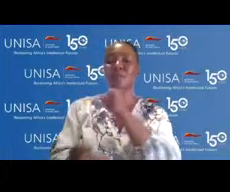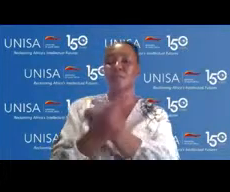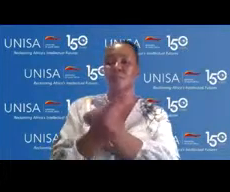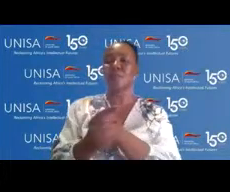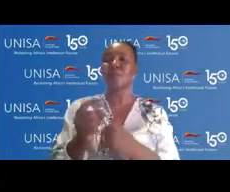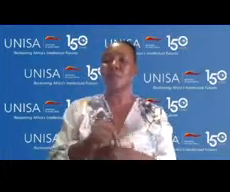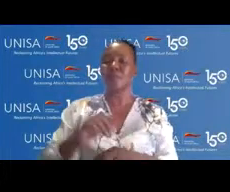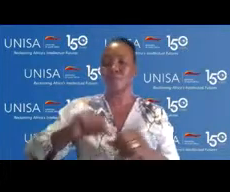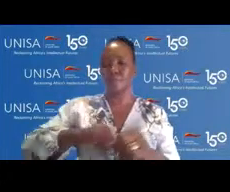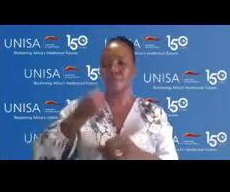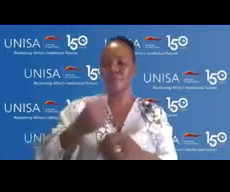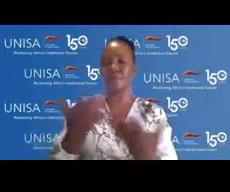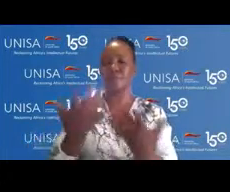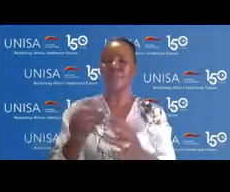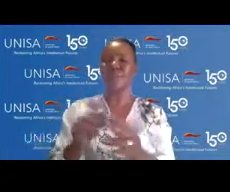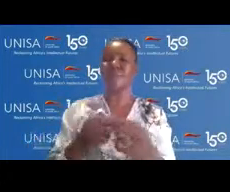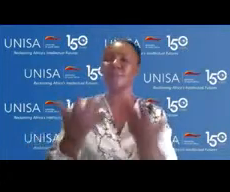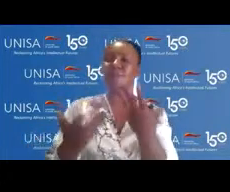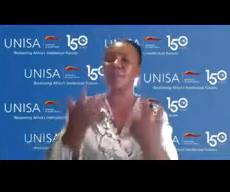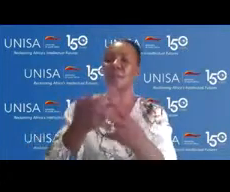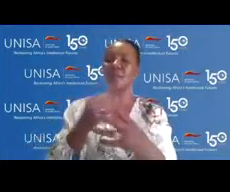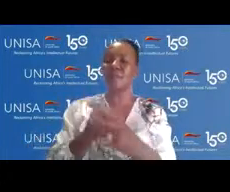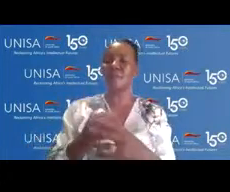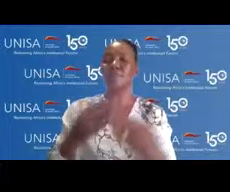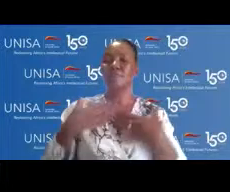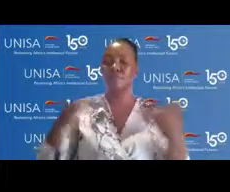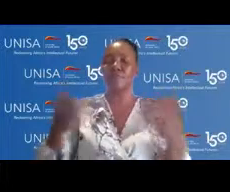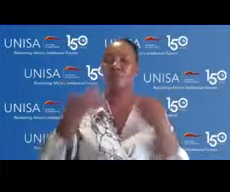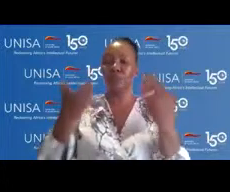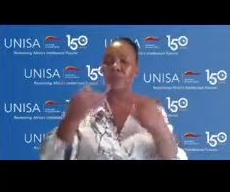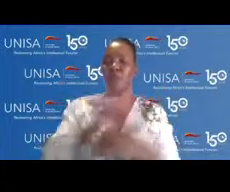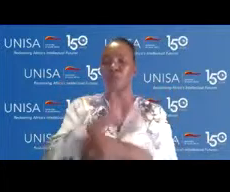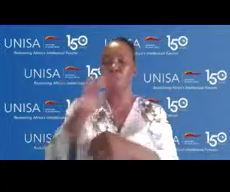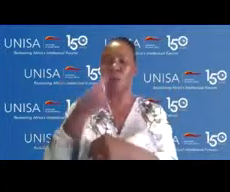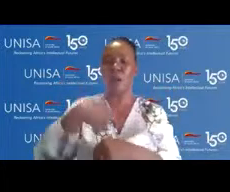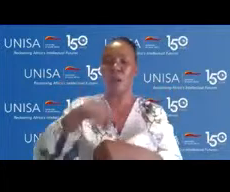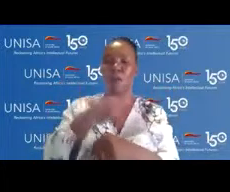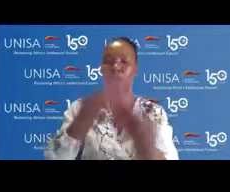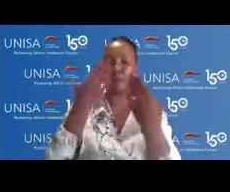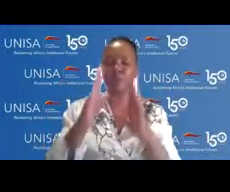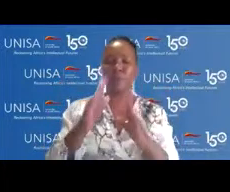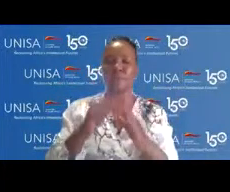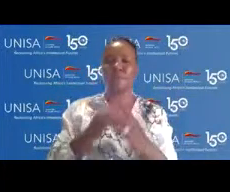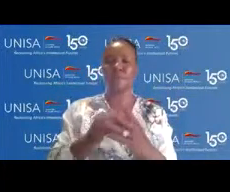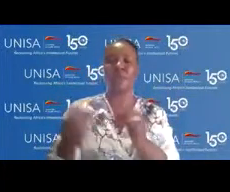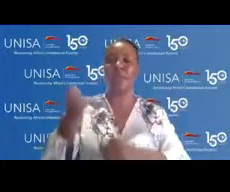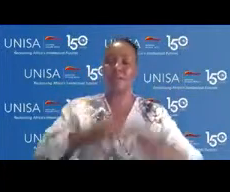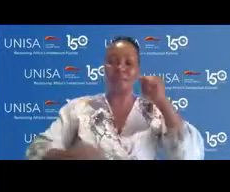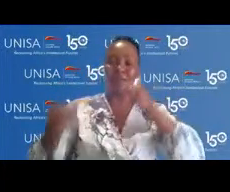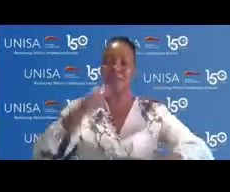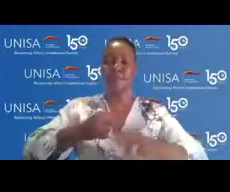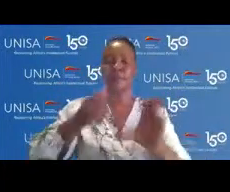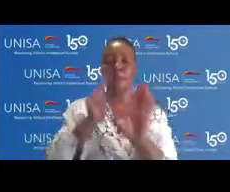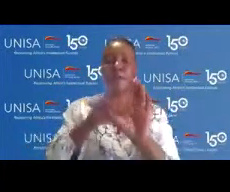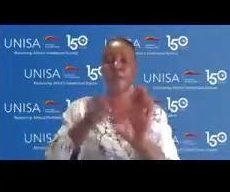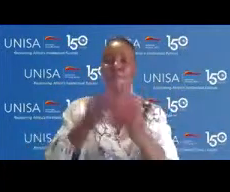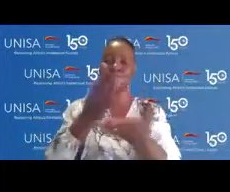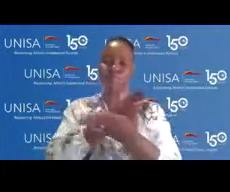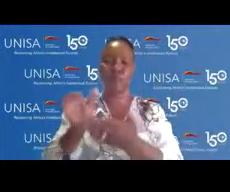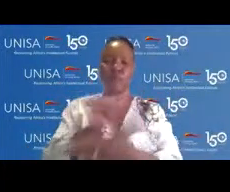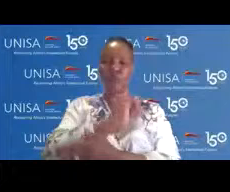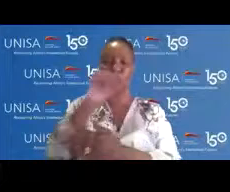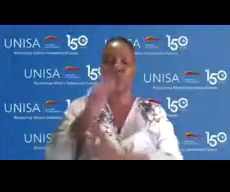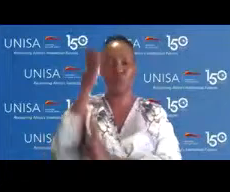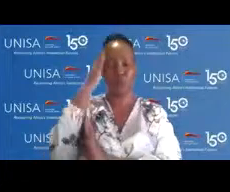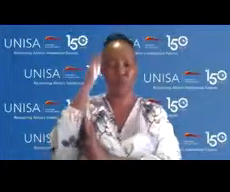express our gratitude to the student for actively participating and sharing your knowledge